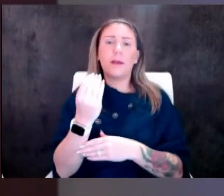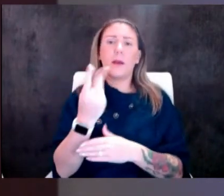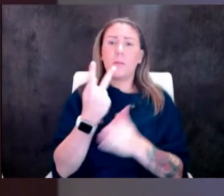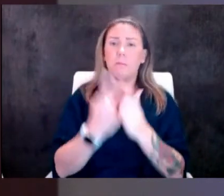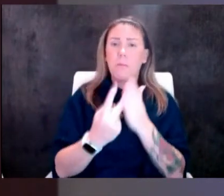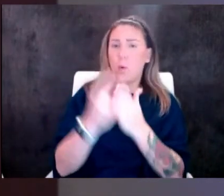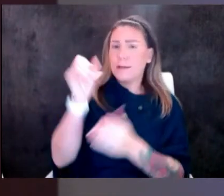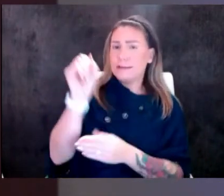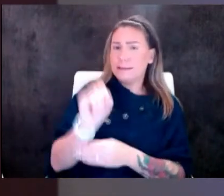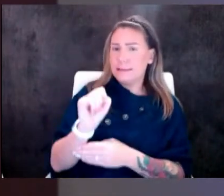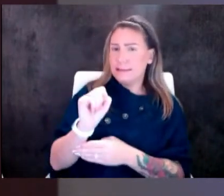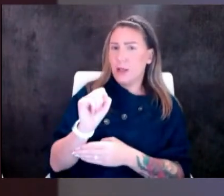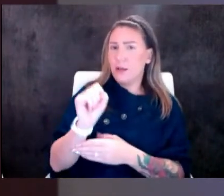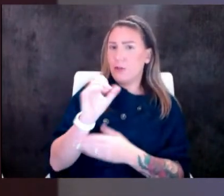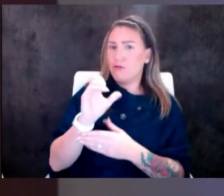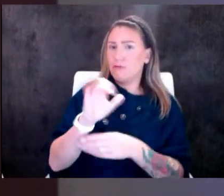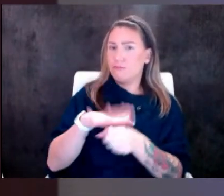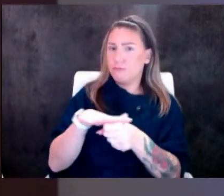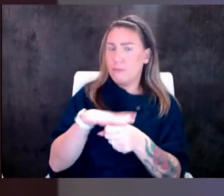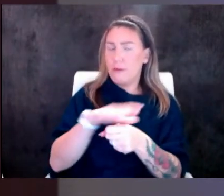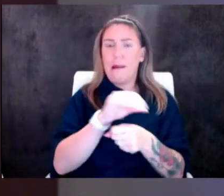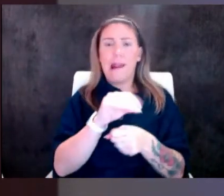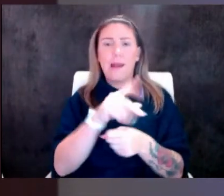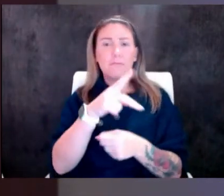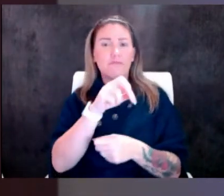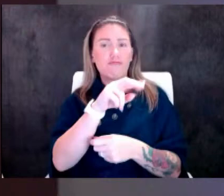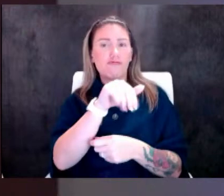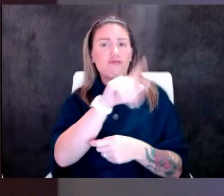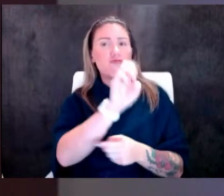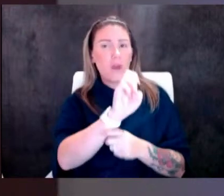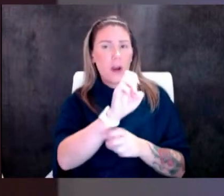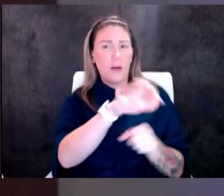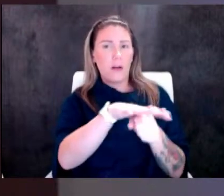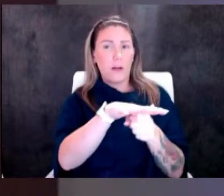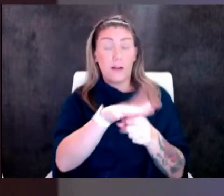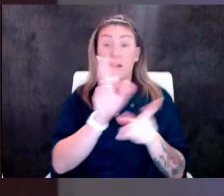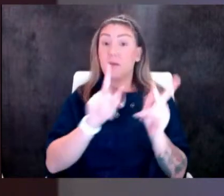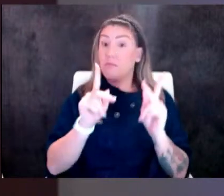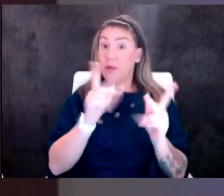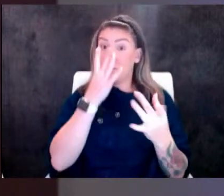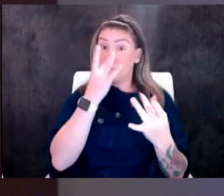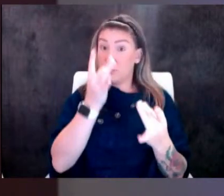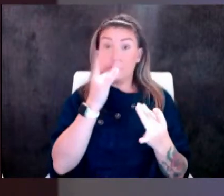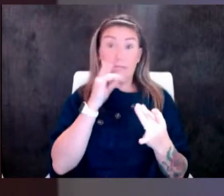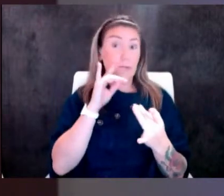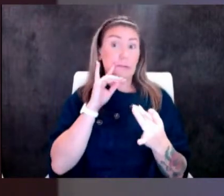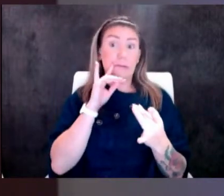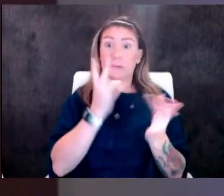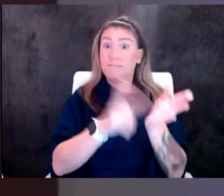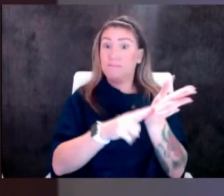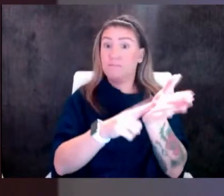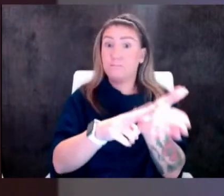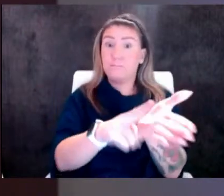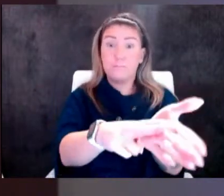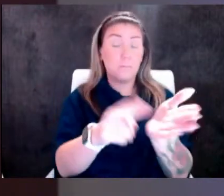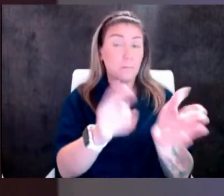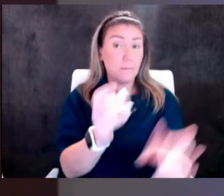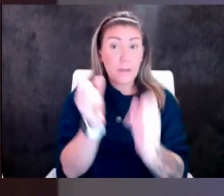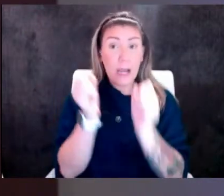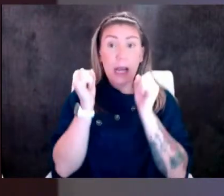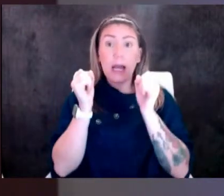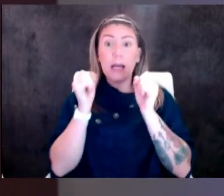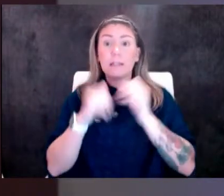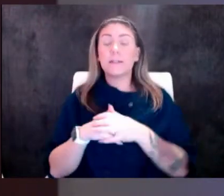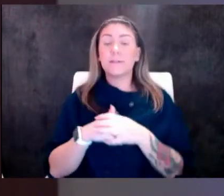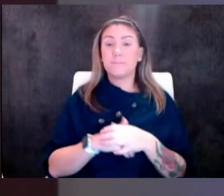try and handle the demand, but those are filling up. People are interested in getting their kids signed up as quickly as they can. So